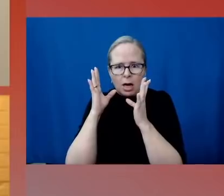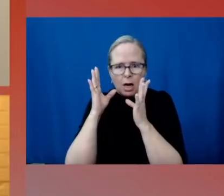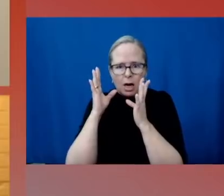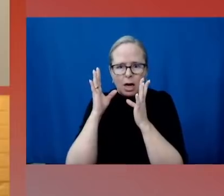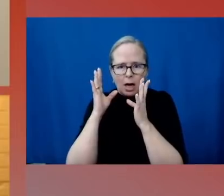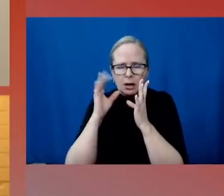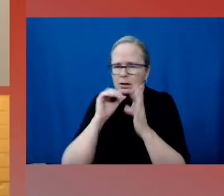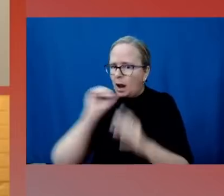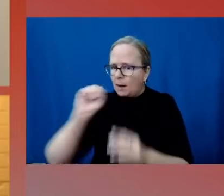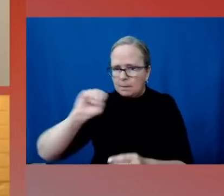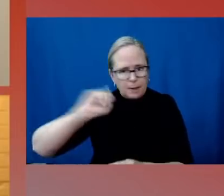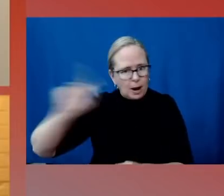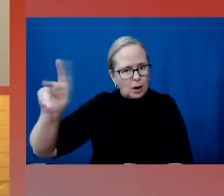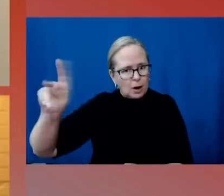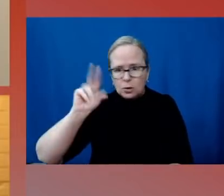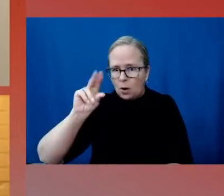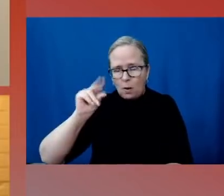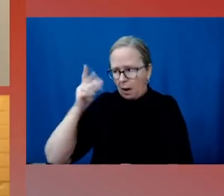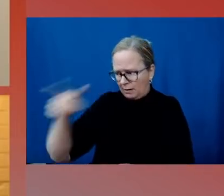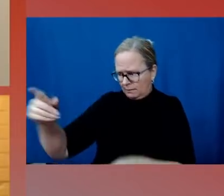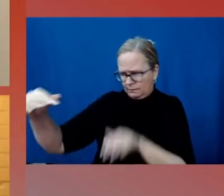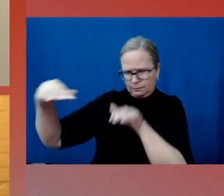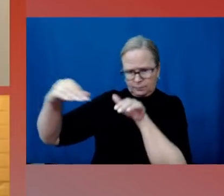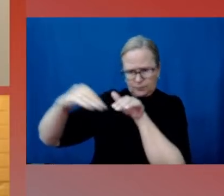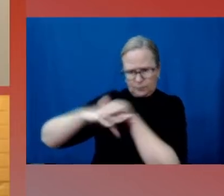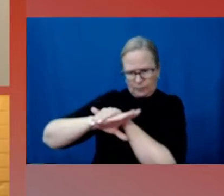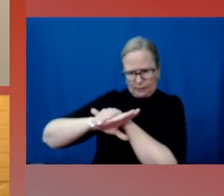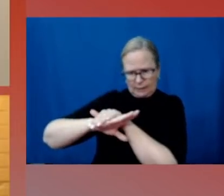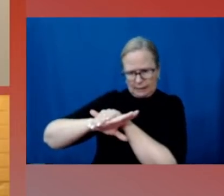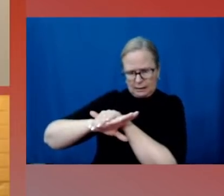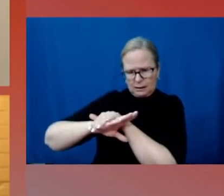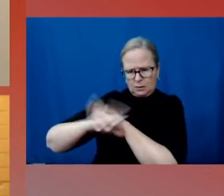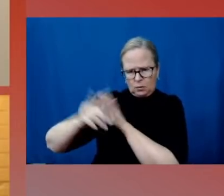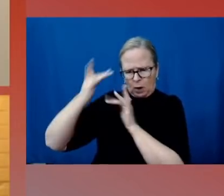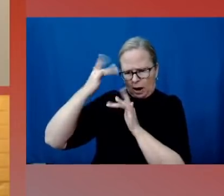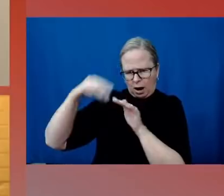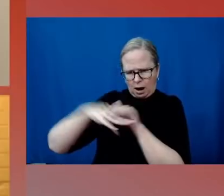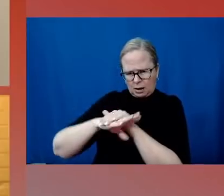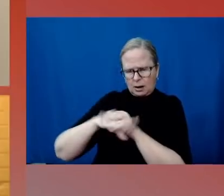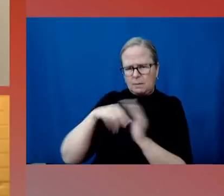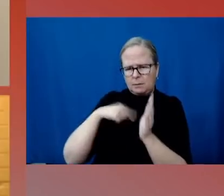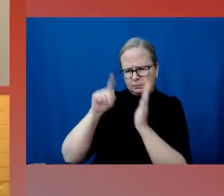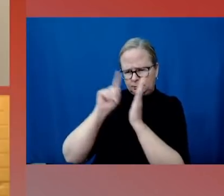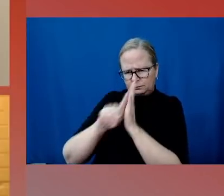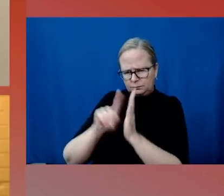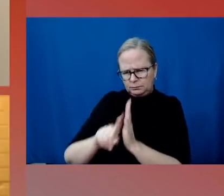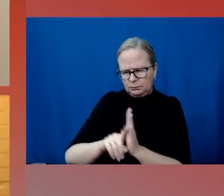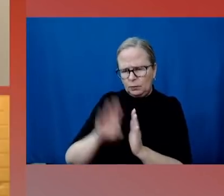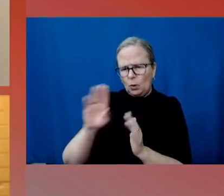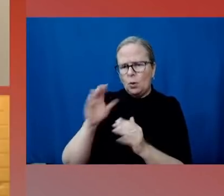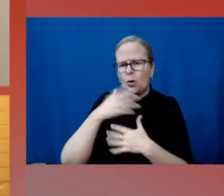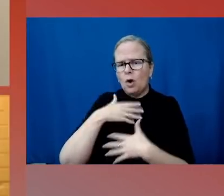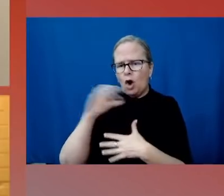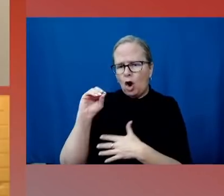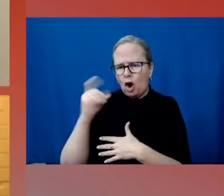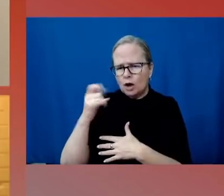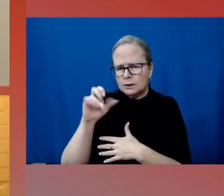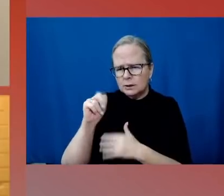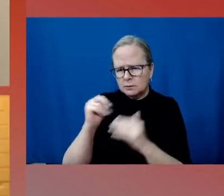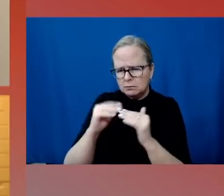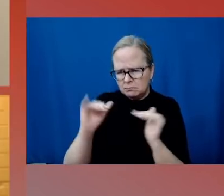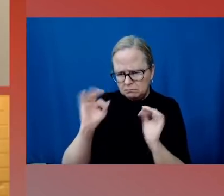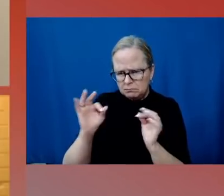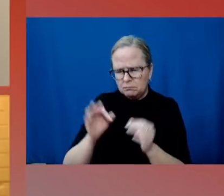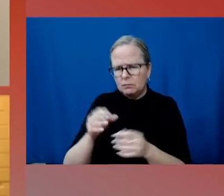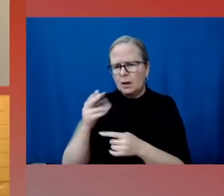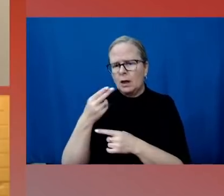it's not mild when they have to come into emerge to see me to be told, well, thankfully your oxygen's good and your hydration's good and you get to go